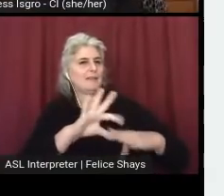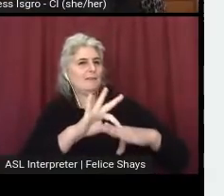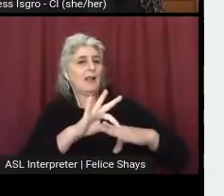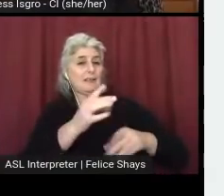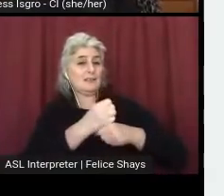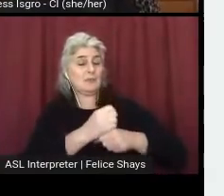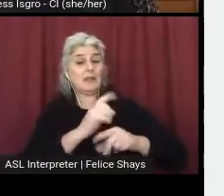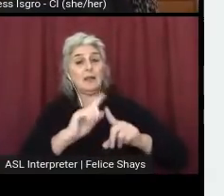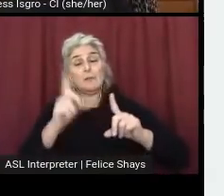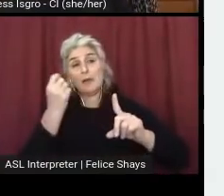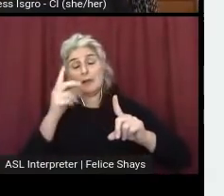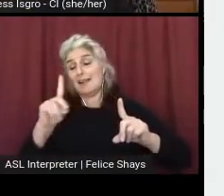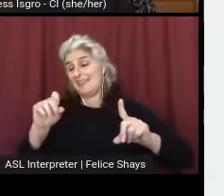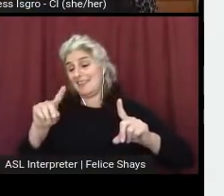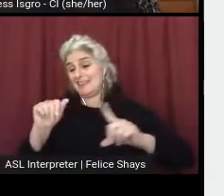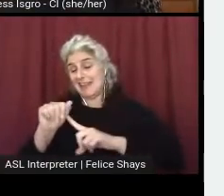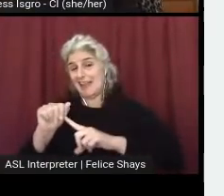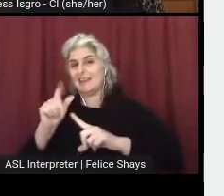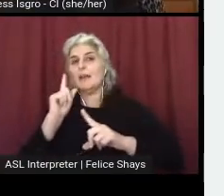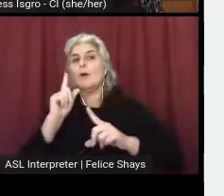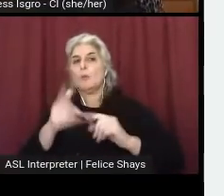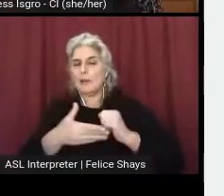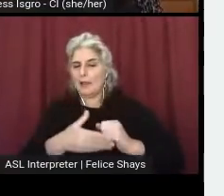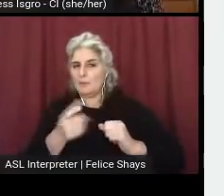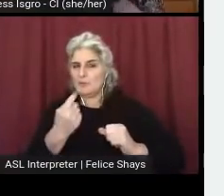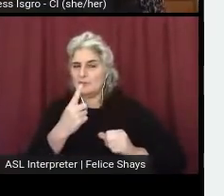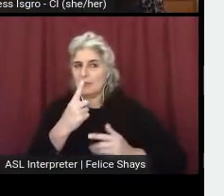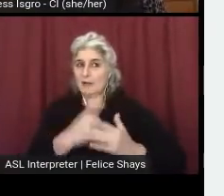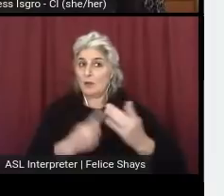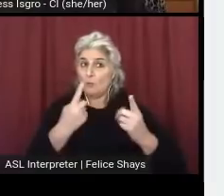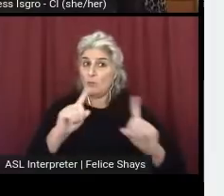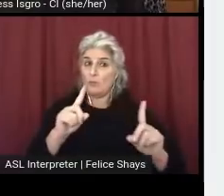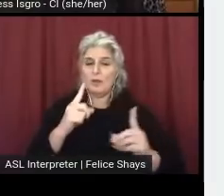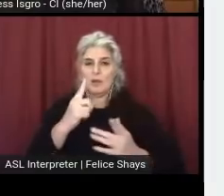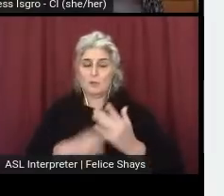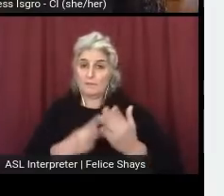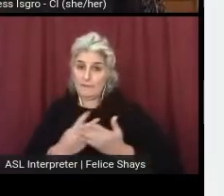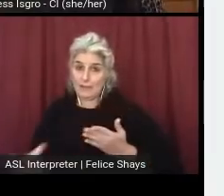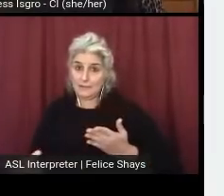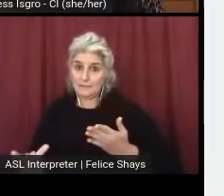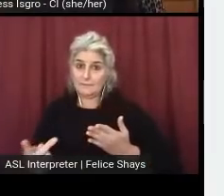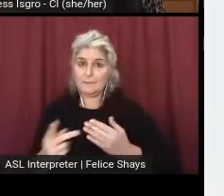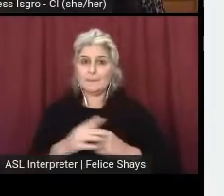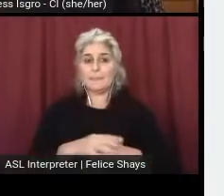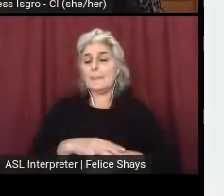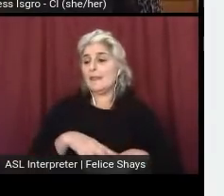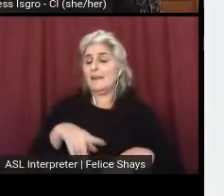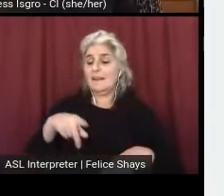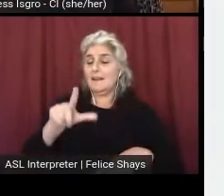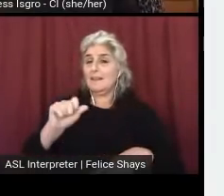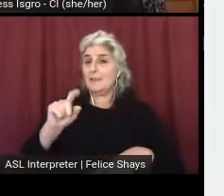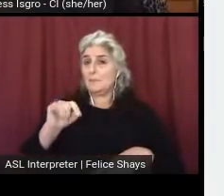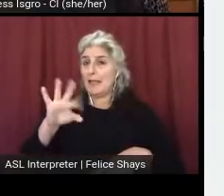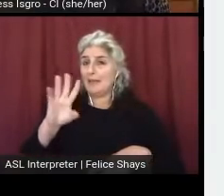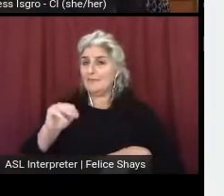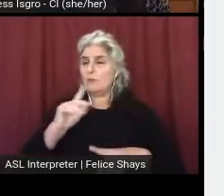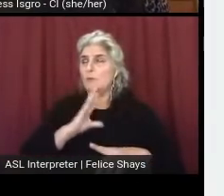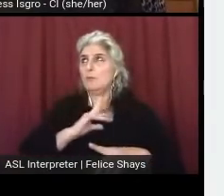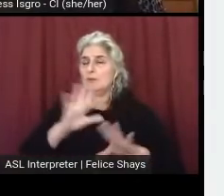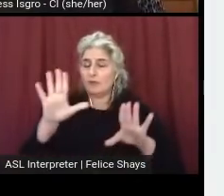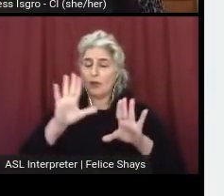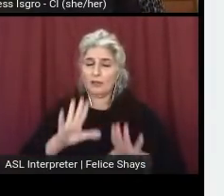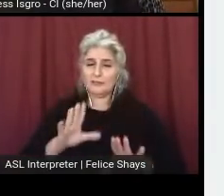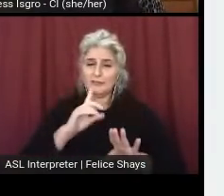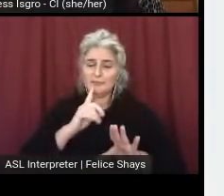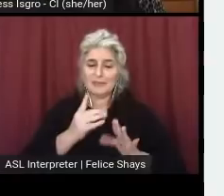leads you to an understanding of what is and is not working. The platforms actually provide all the data you could possibly want and then some. This is